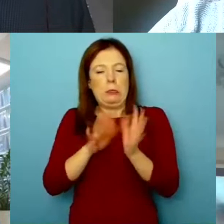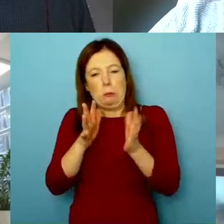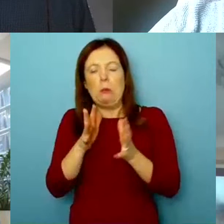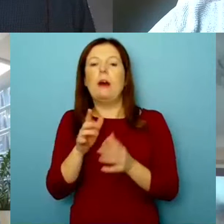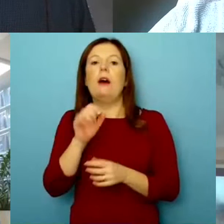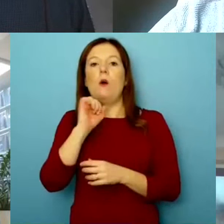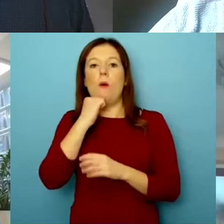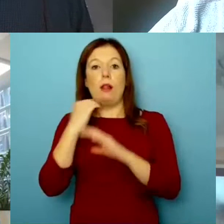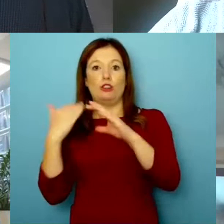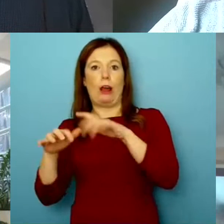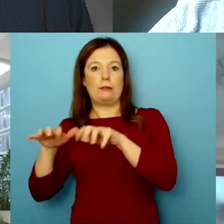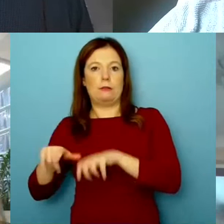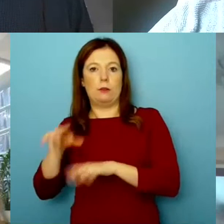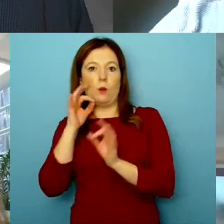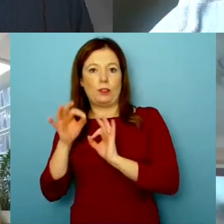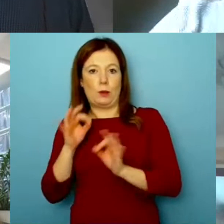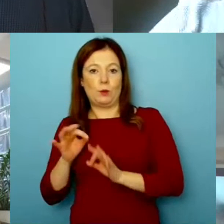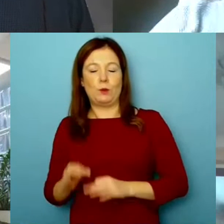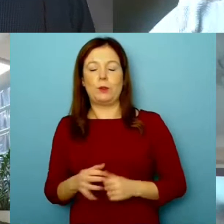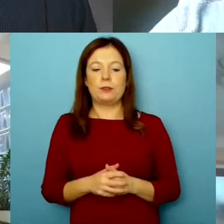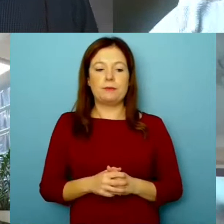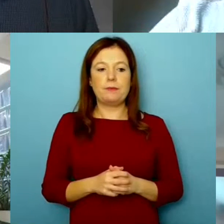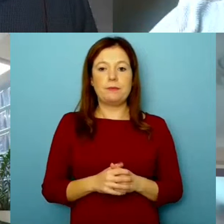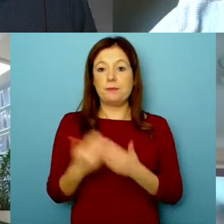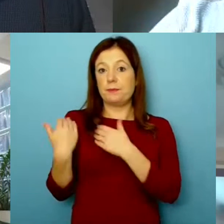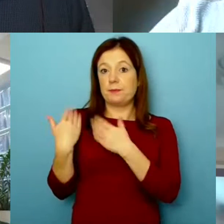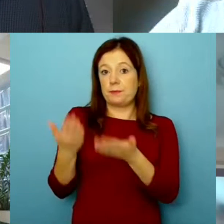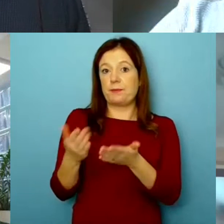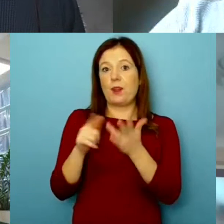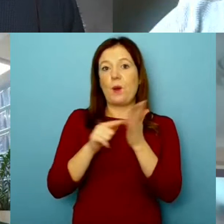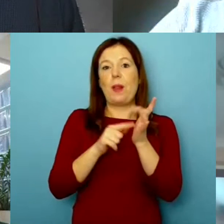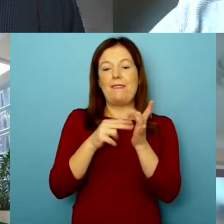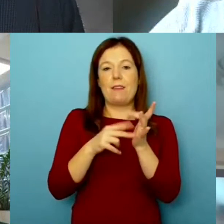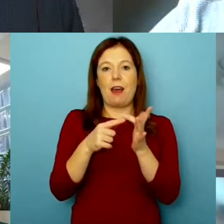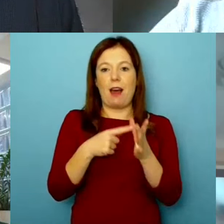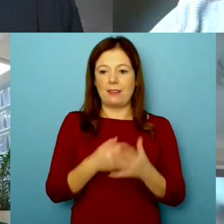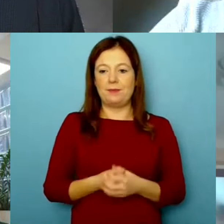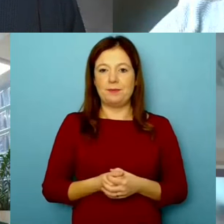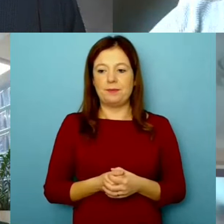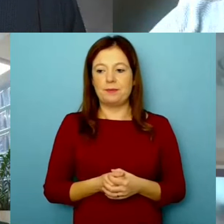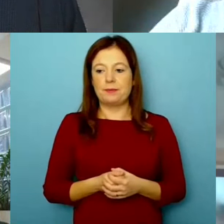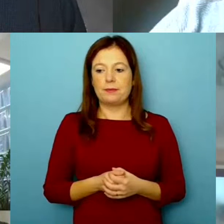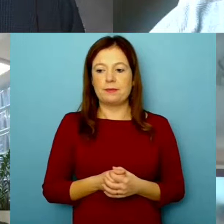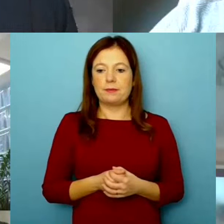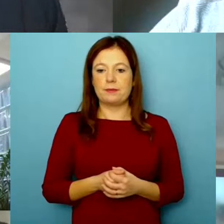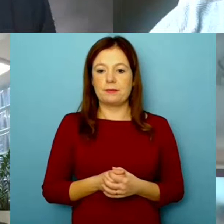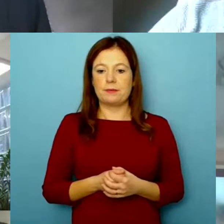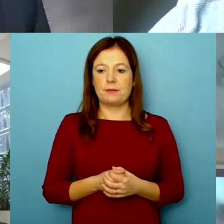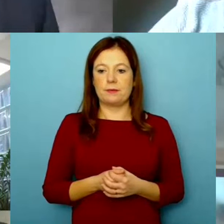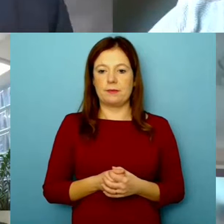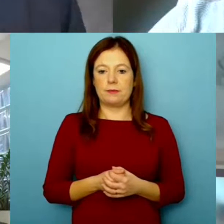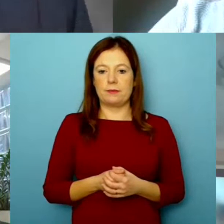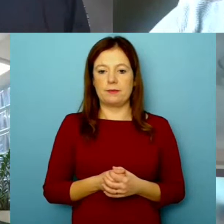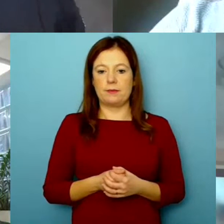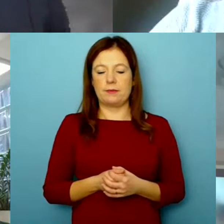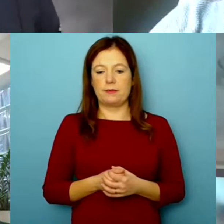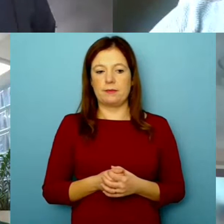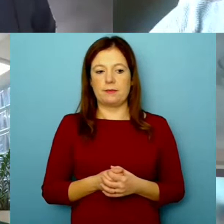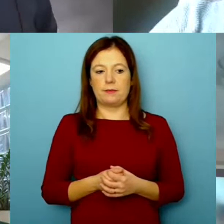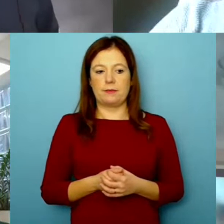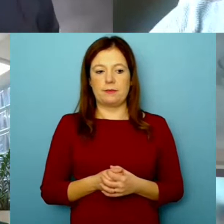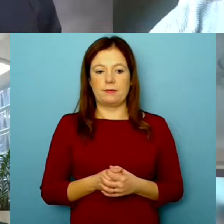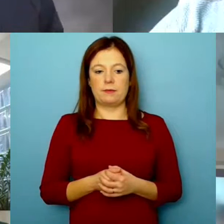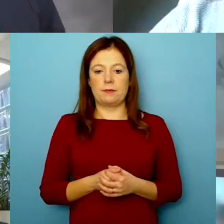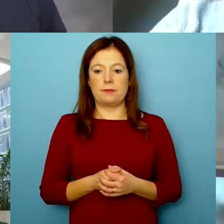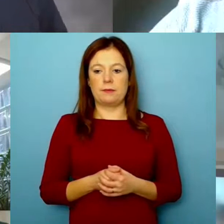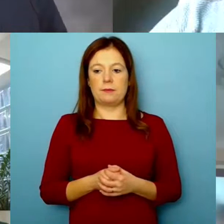after presentations. So without further ado, I hand over to Olivia, please. Hi, Olivia. Good afternoon. Hello, how are you doing? So